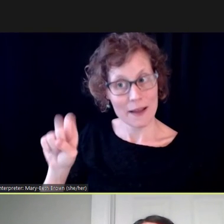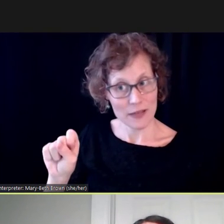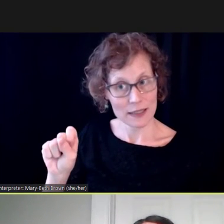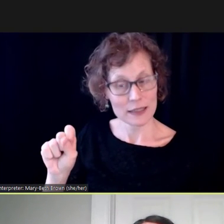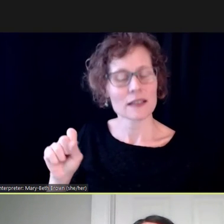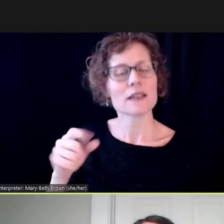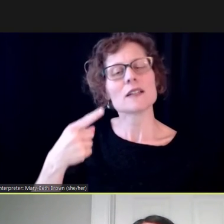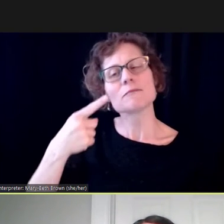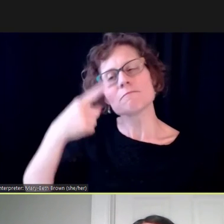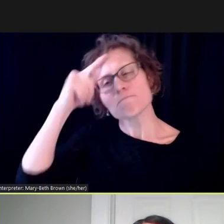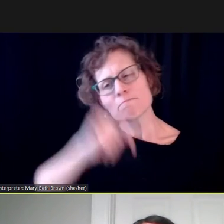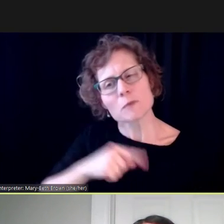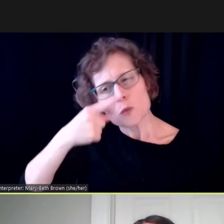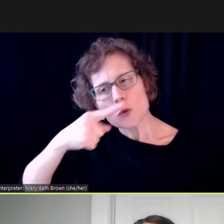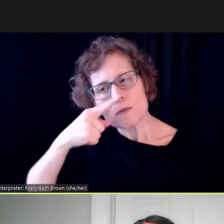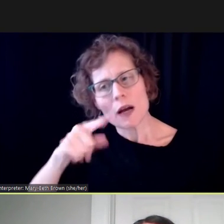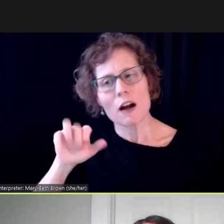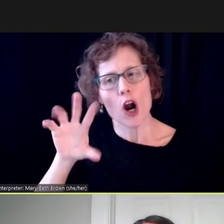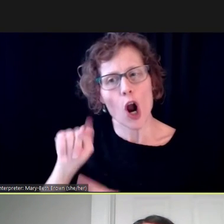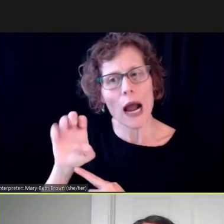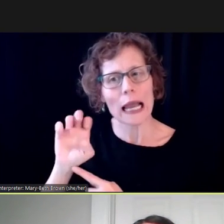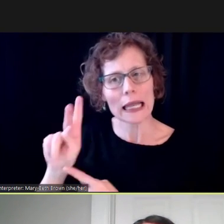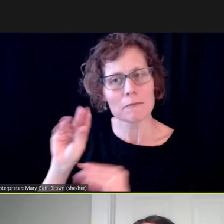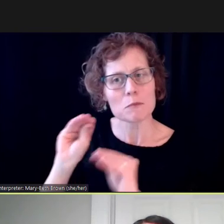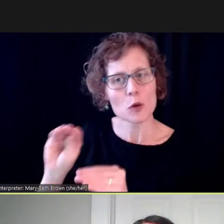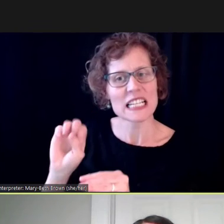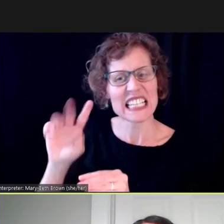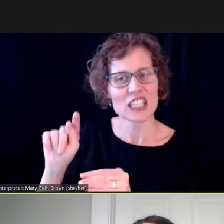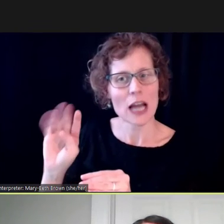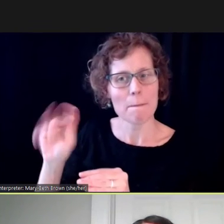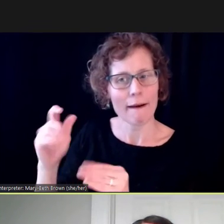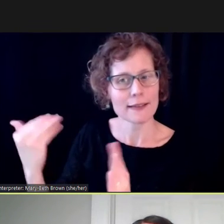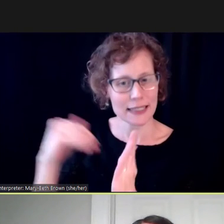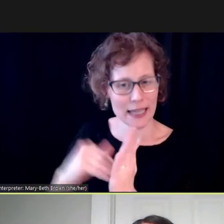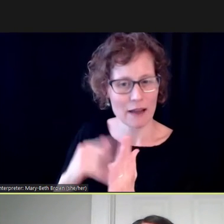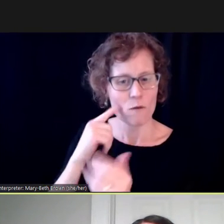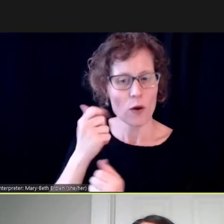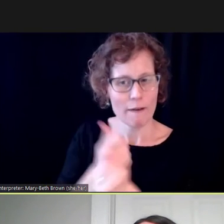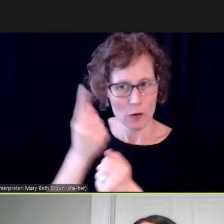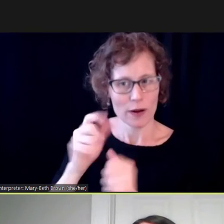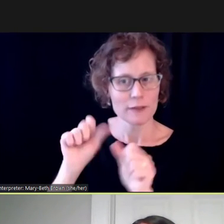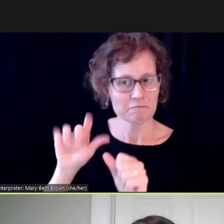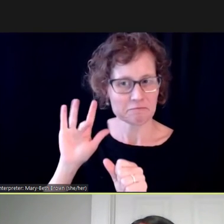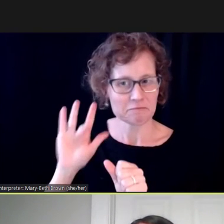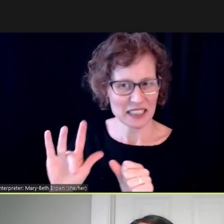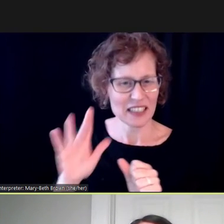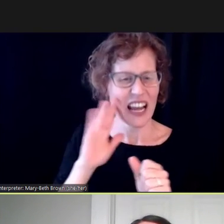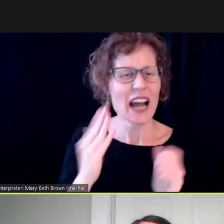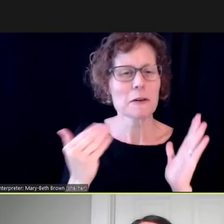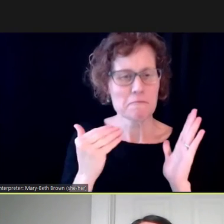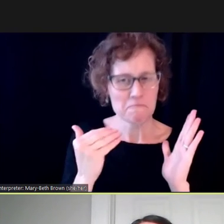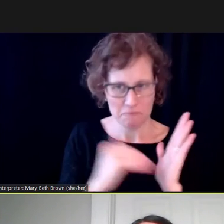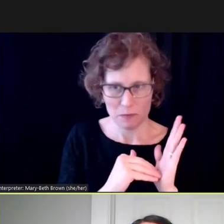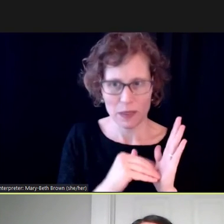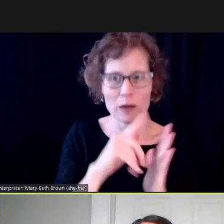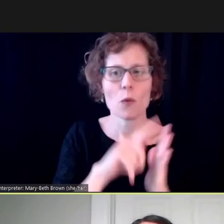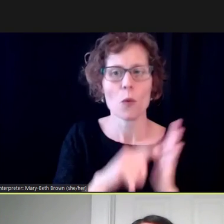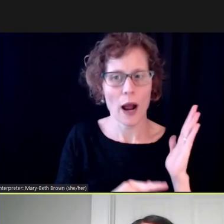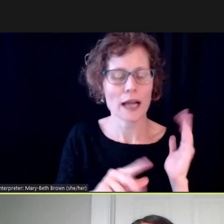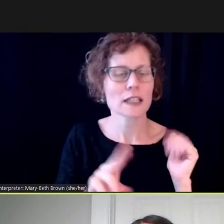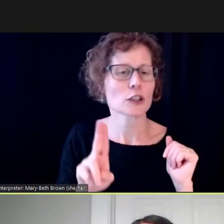mind putting the CART link in the chat box for everyone. I'll reiterate a little bit of